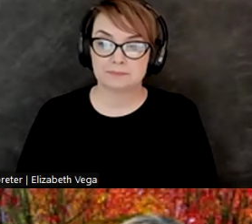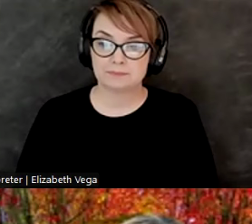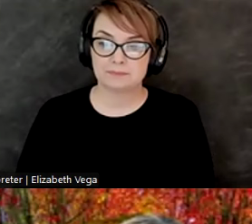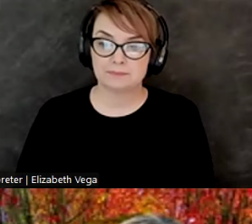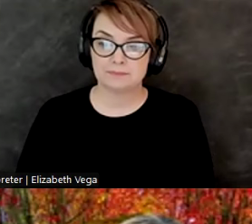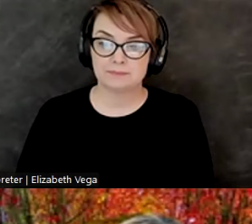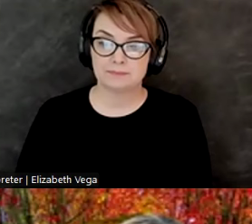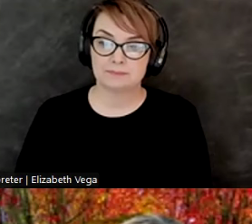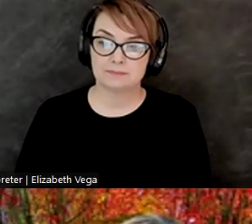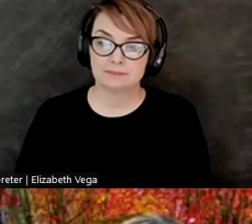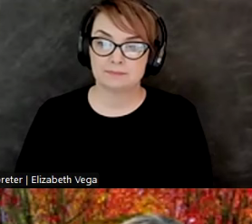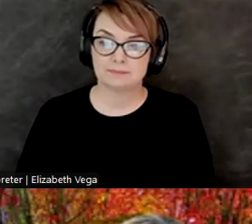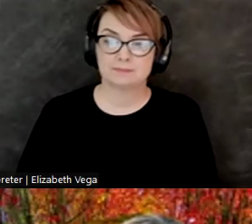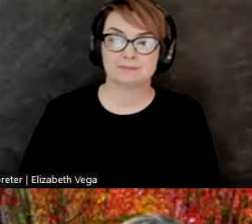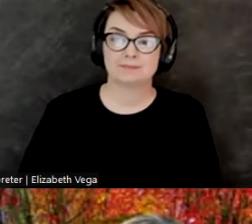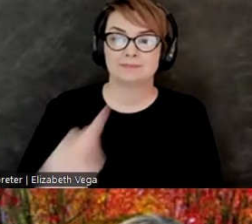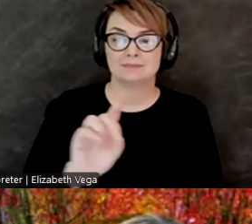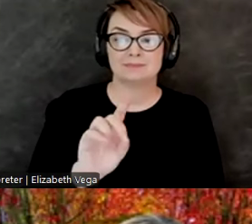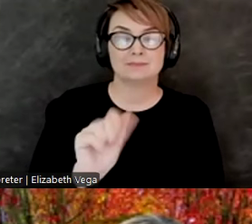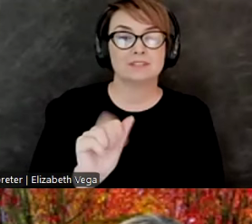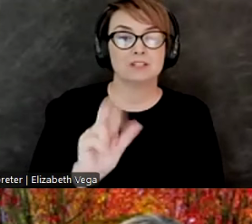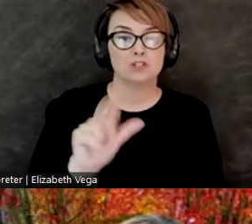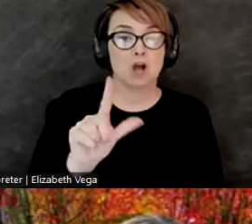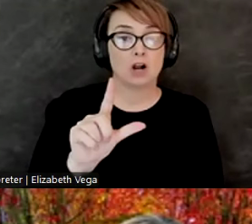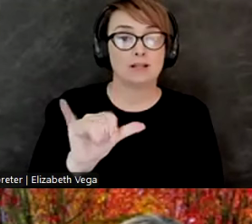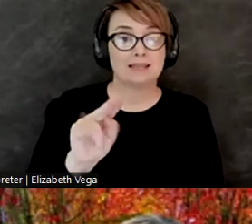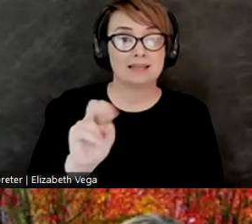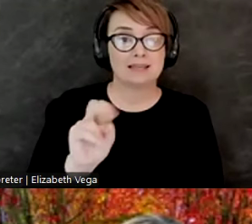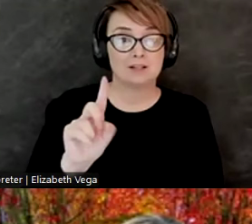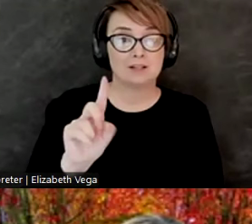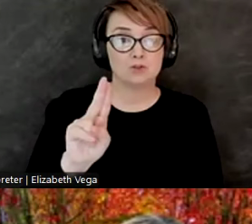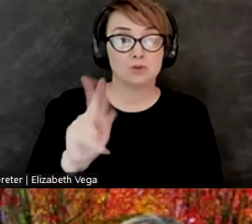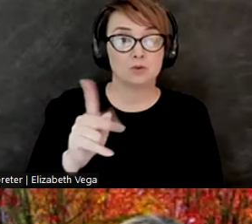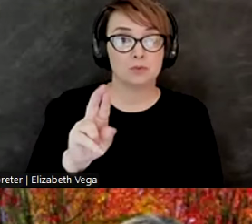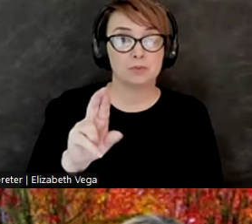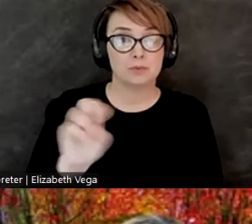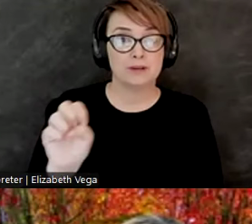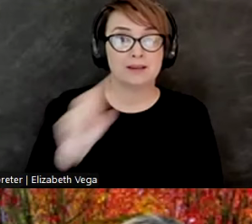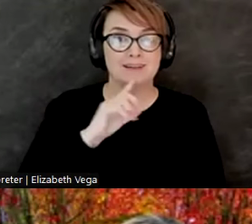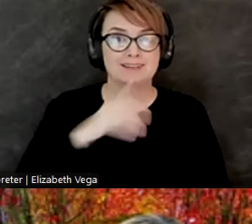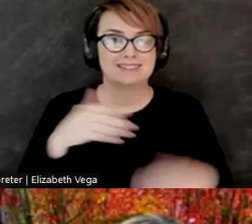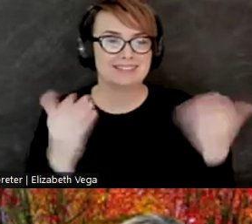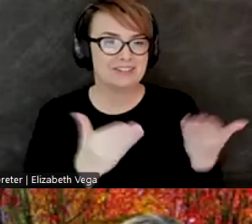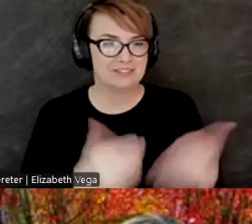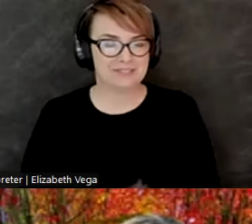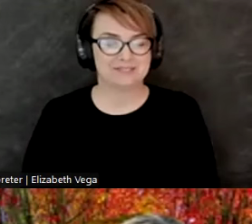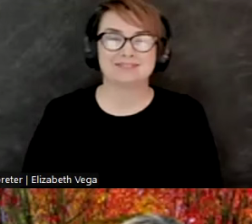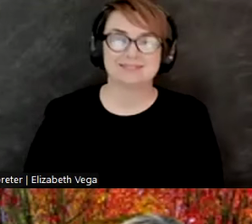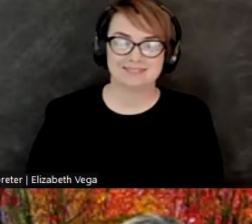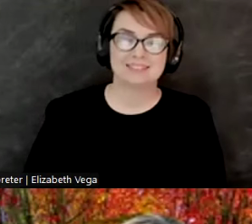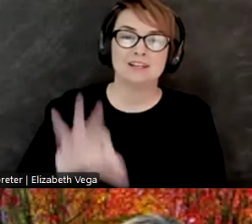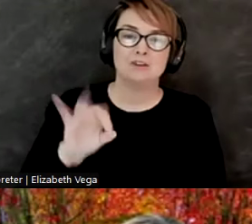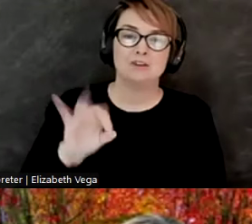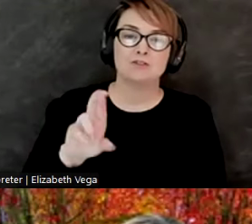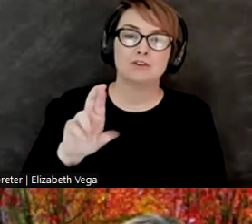Okay. Darlene Dupree. Here. Hello. Fernando